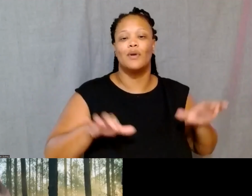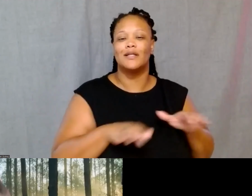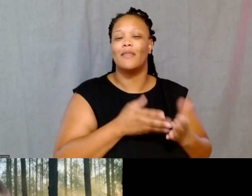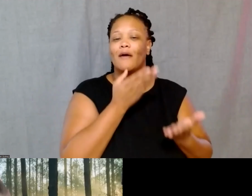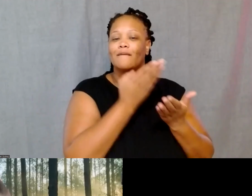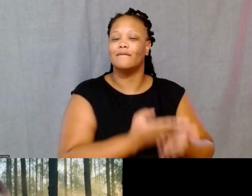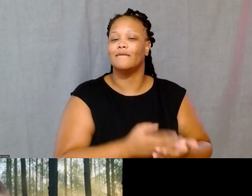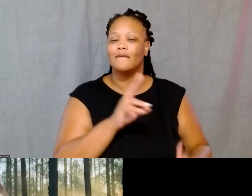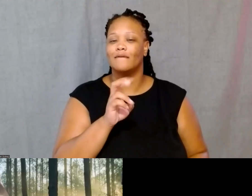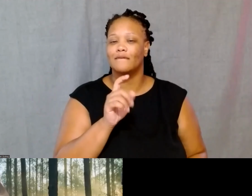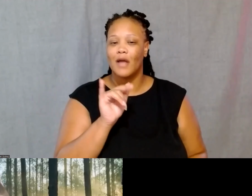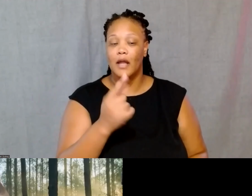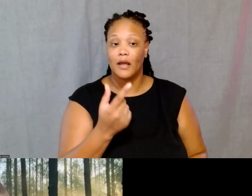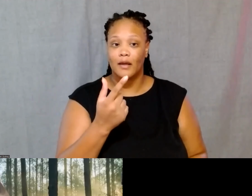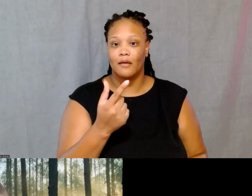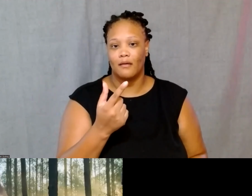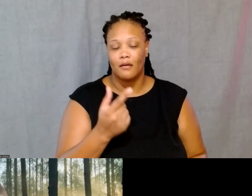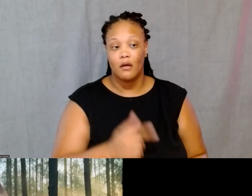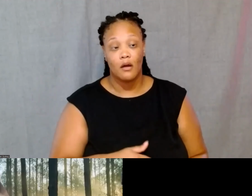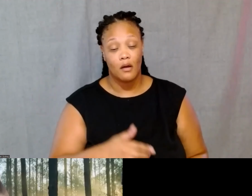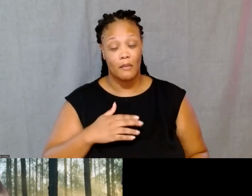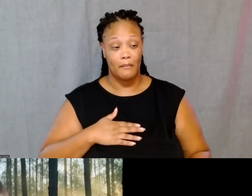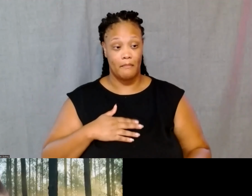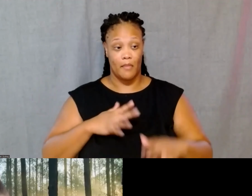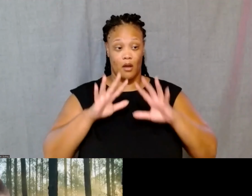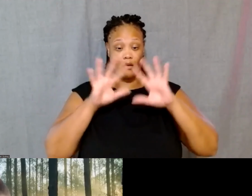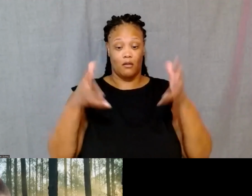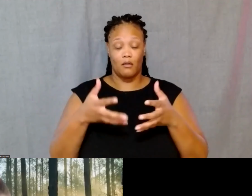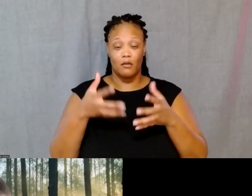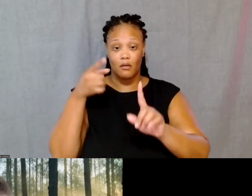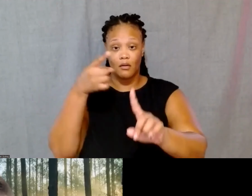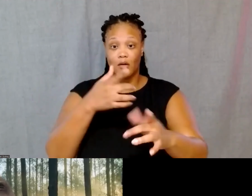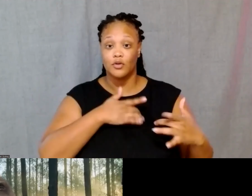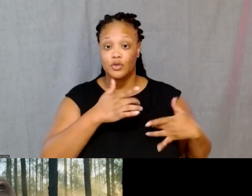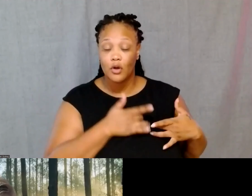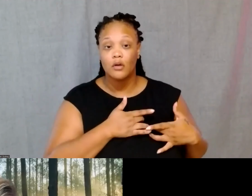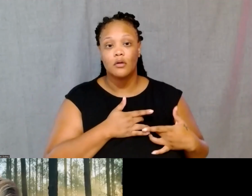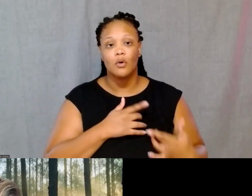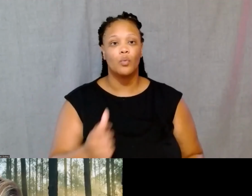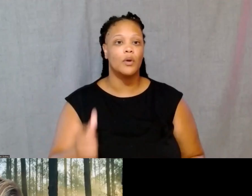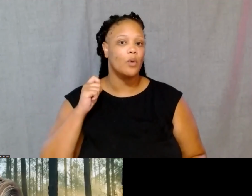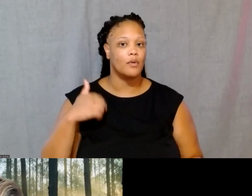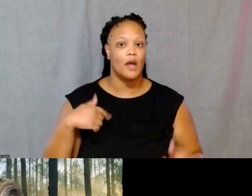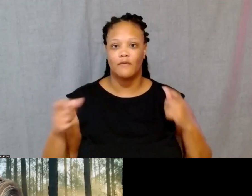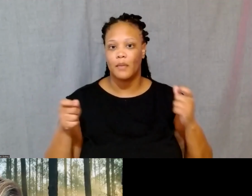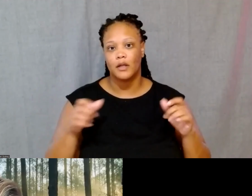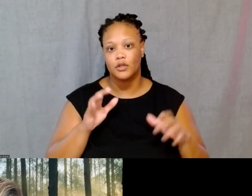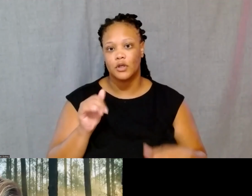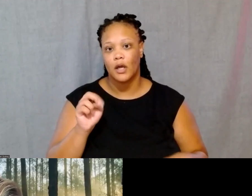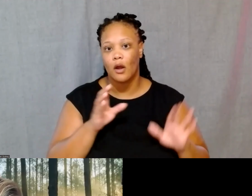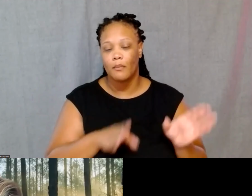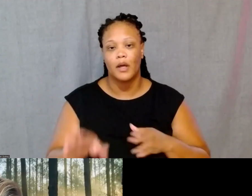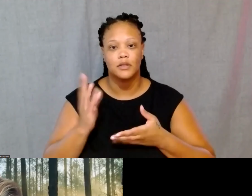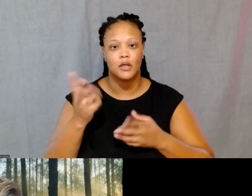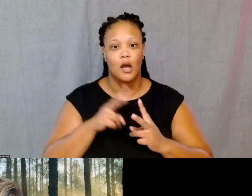hope, is that, my overarching concern is we will not have managed care plans contracting with the